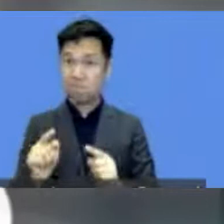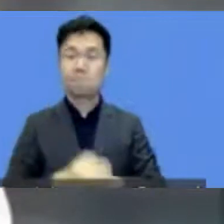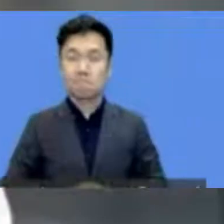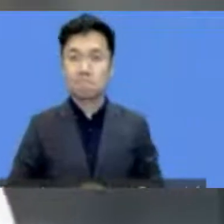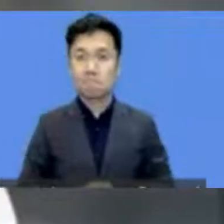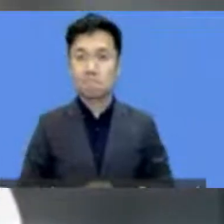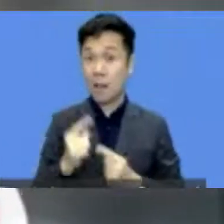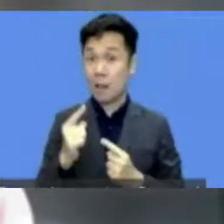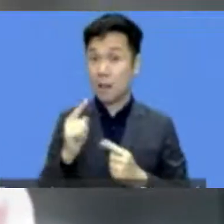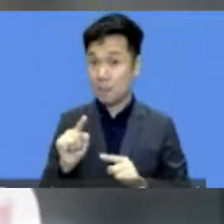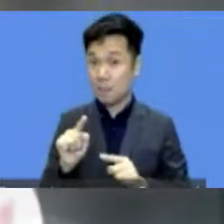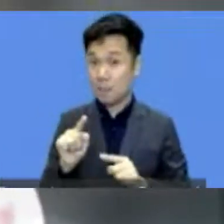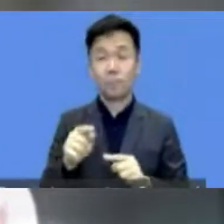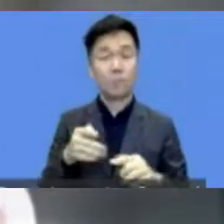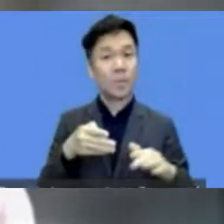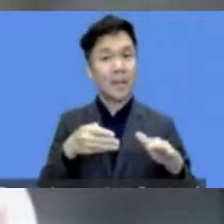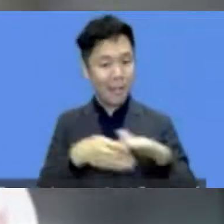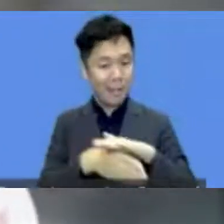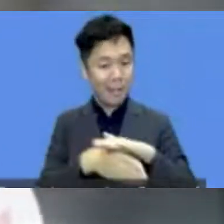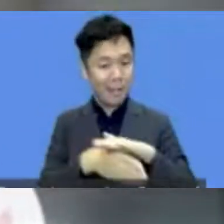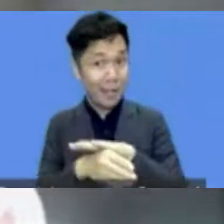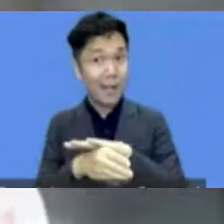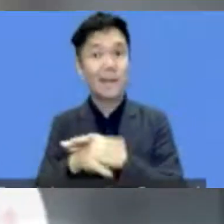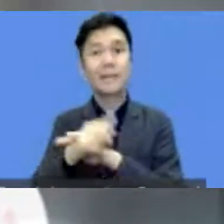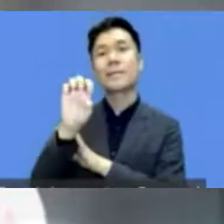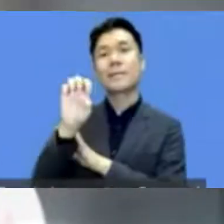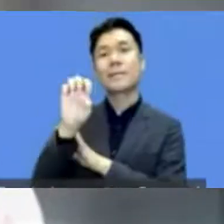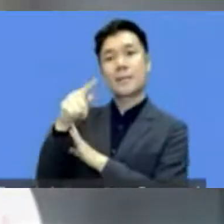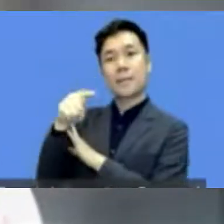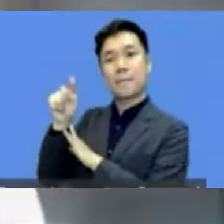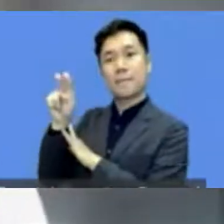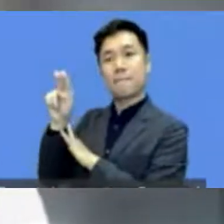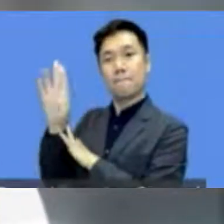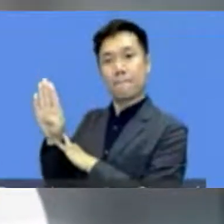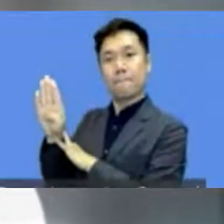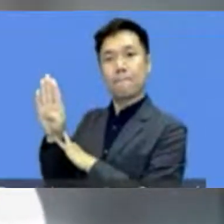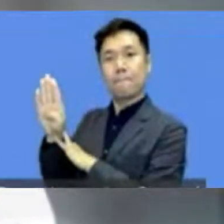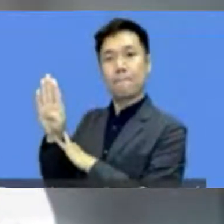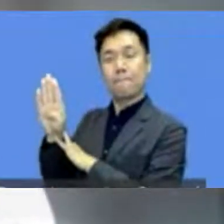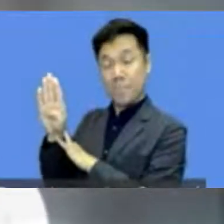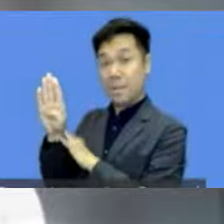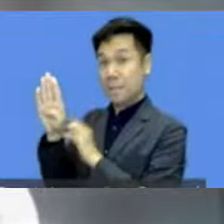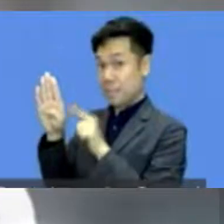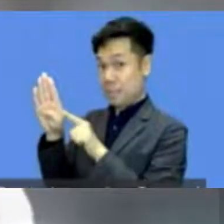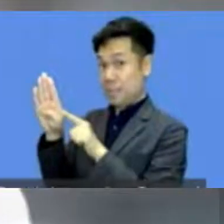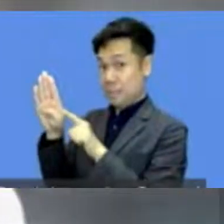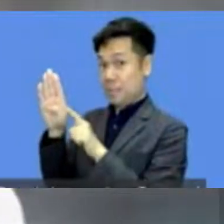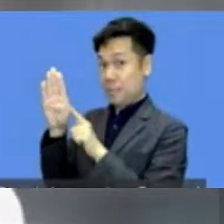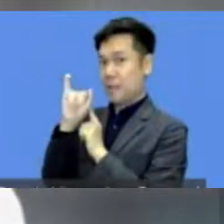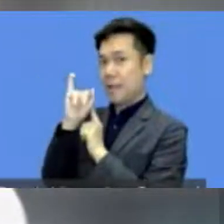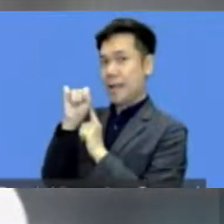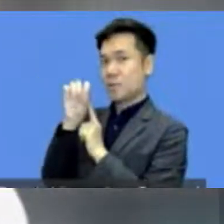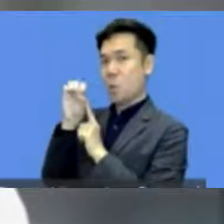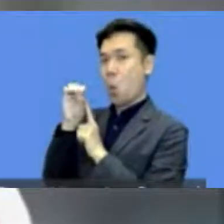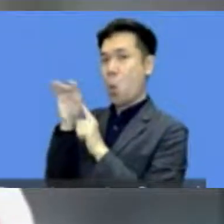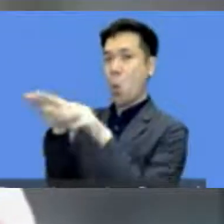answer is accessible EPUB set out by the ISO standard.